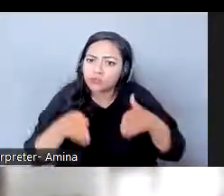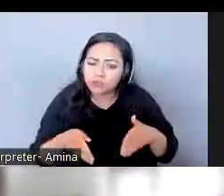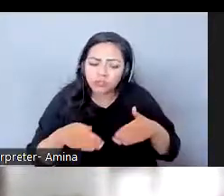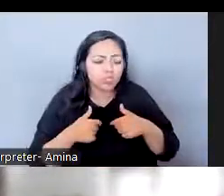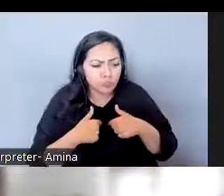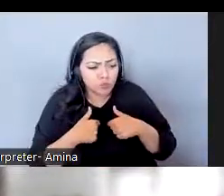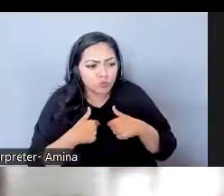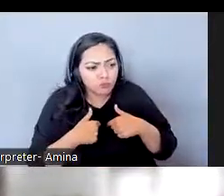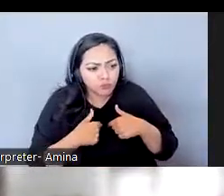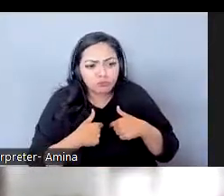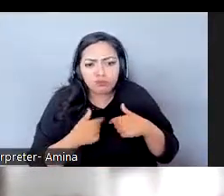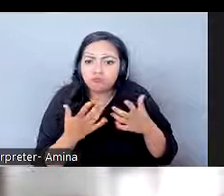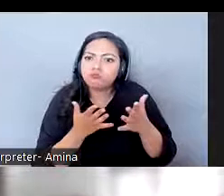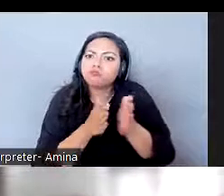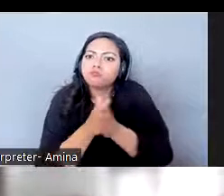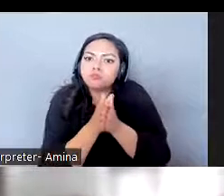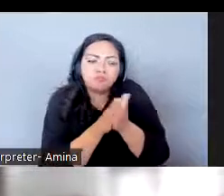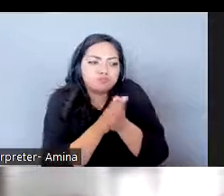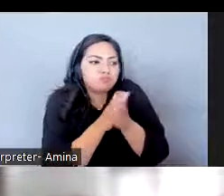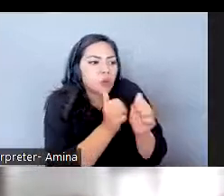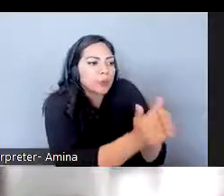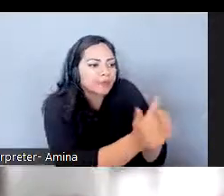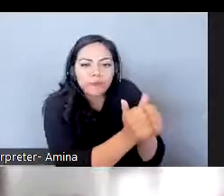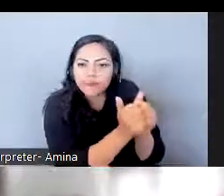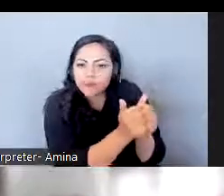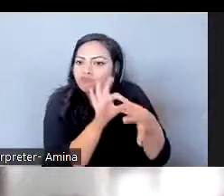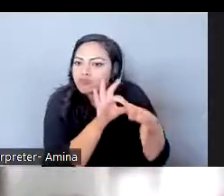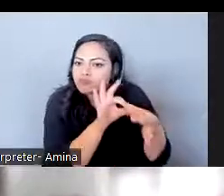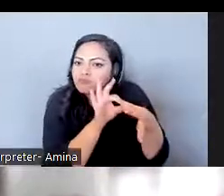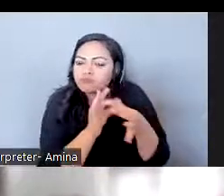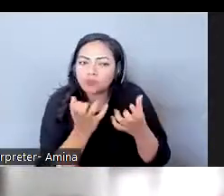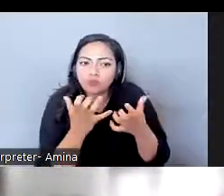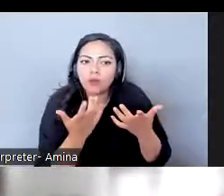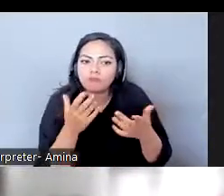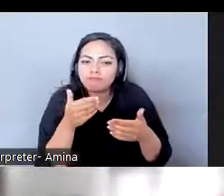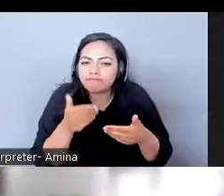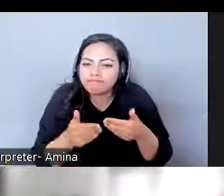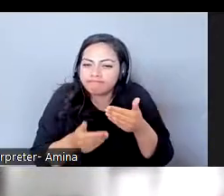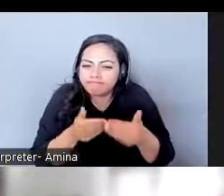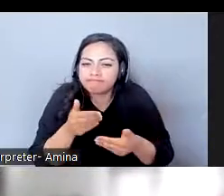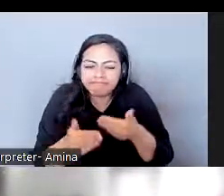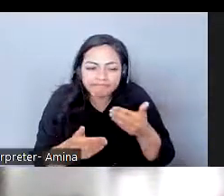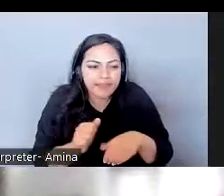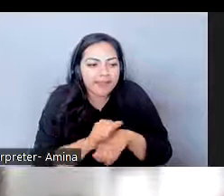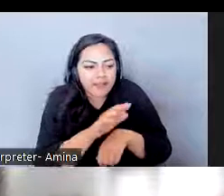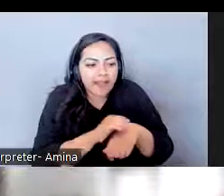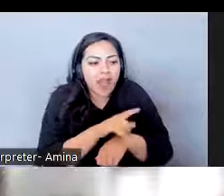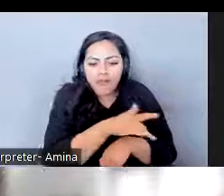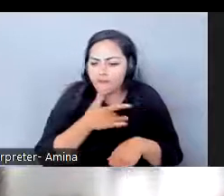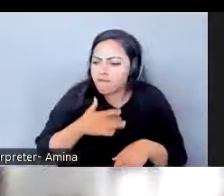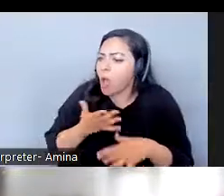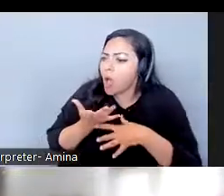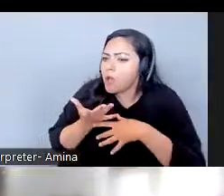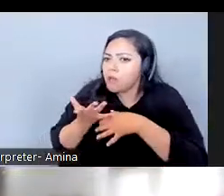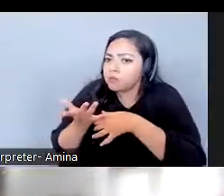who wants to be with you, and it goes on and on. What are the red flags we see right away? The profile is